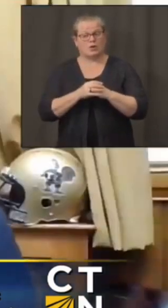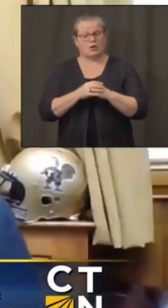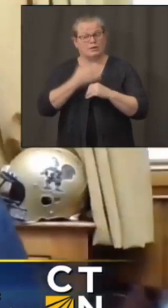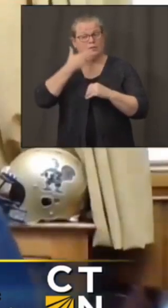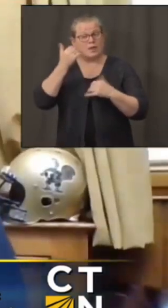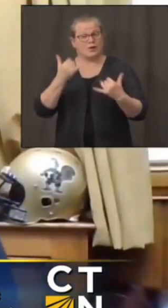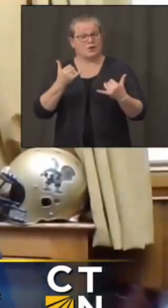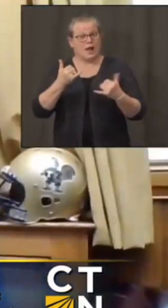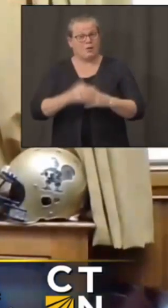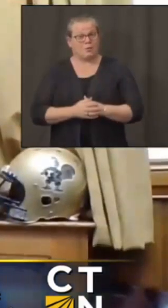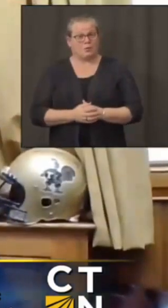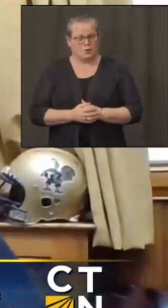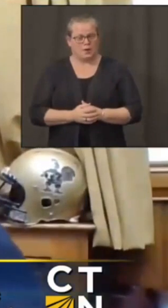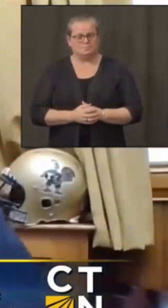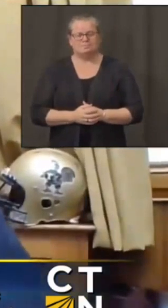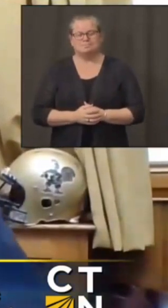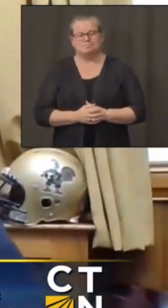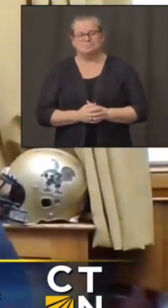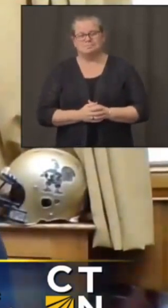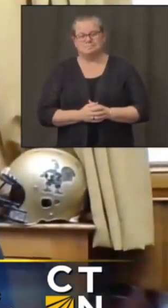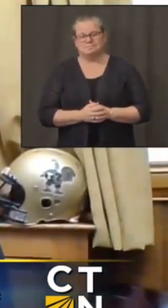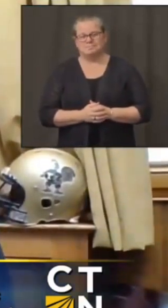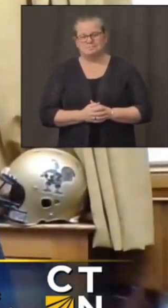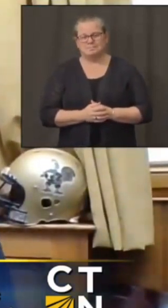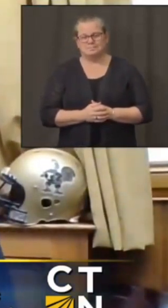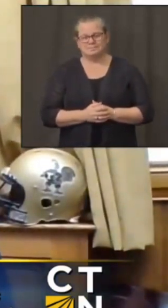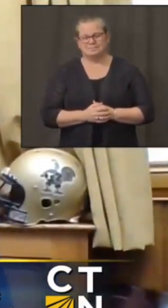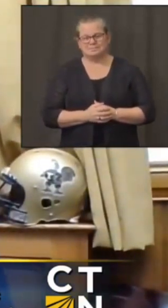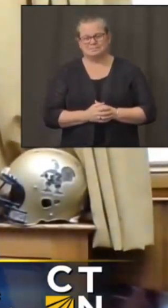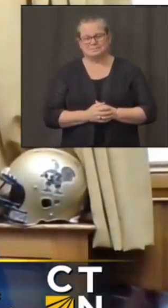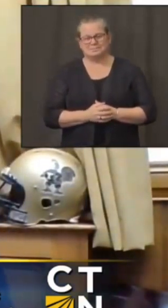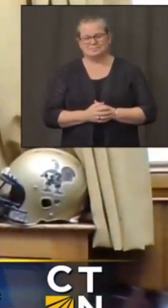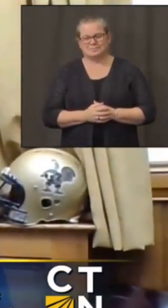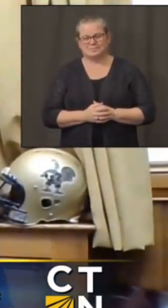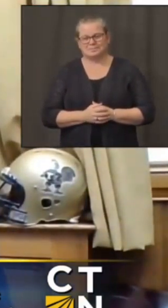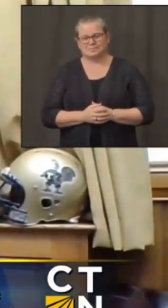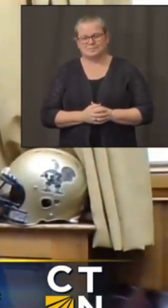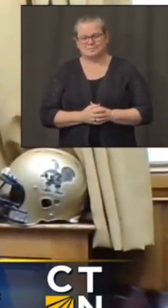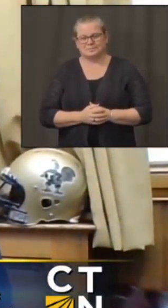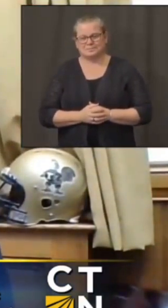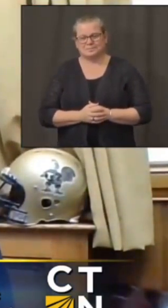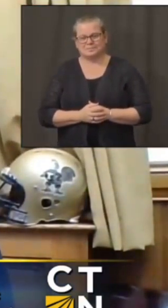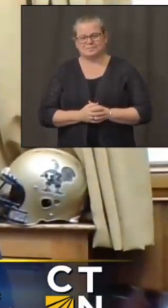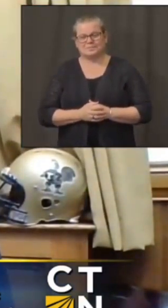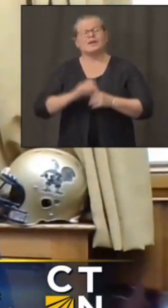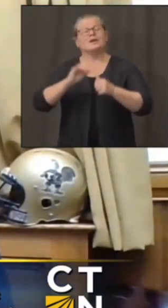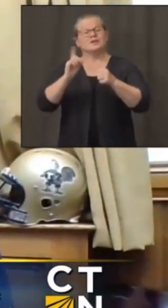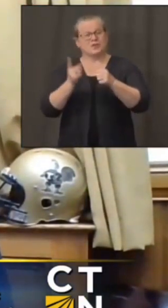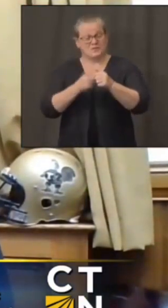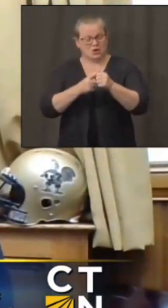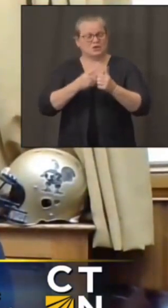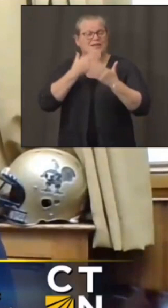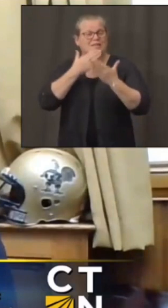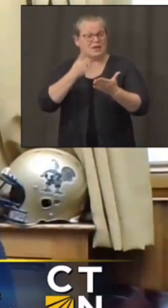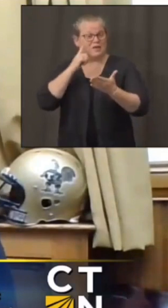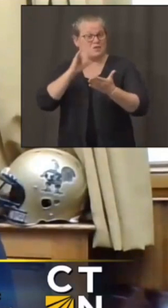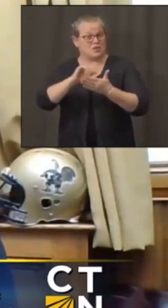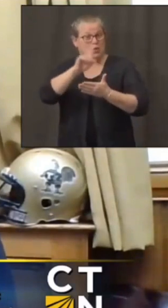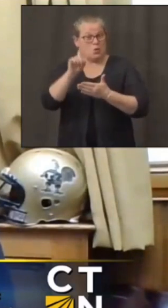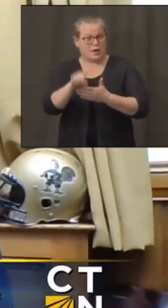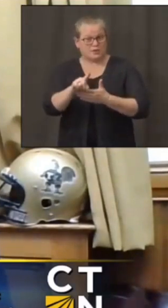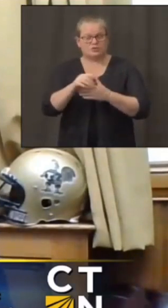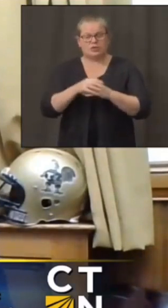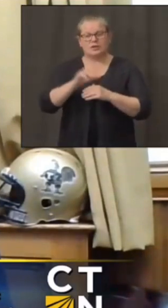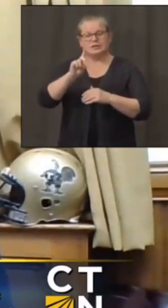now? Okay. Yep. All right. Well, first and foremost, thank you for the question. Like I said, the Department of Public Health